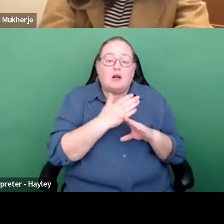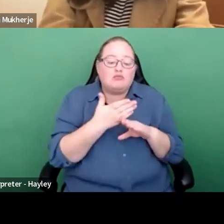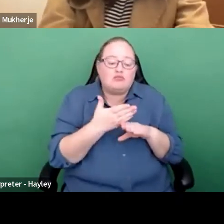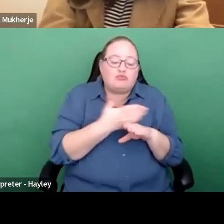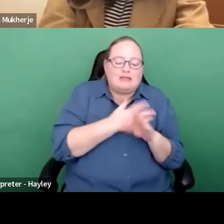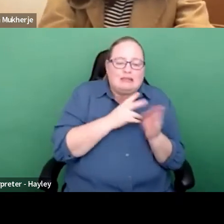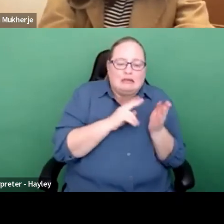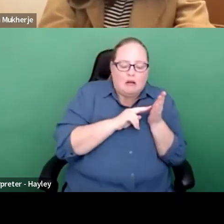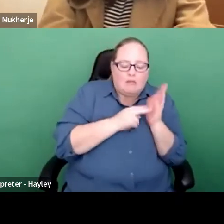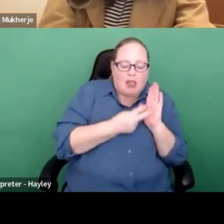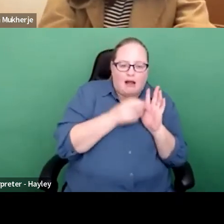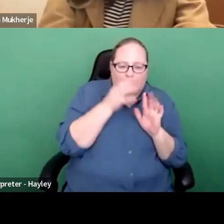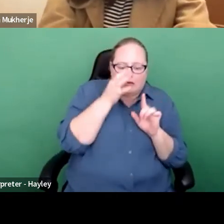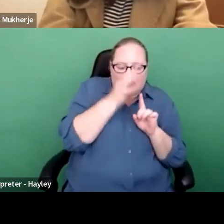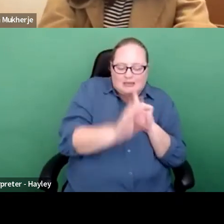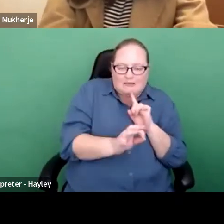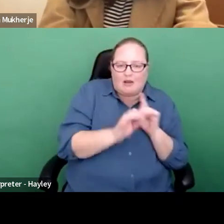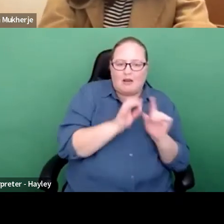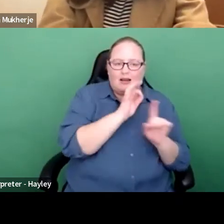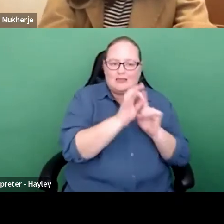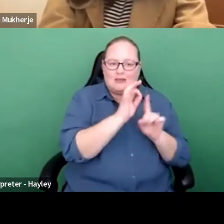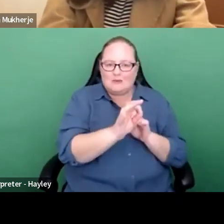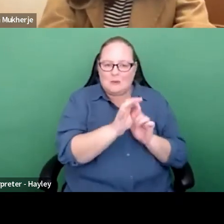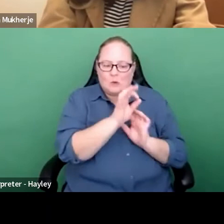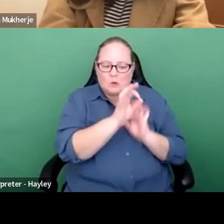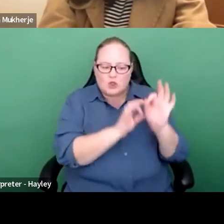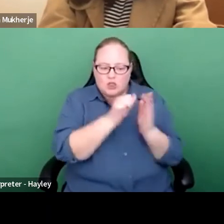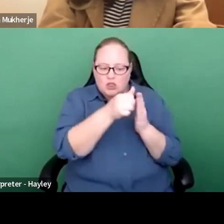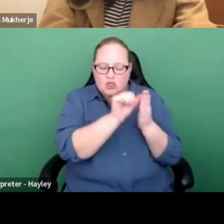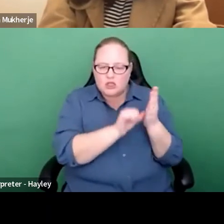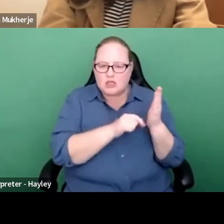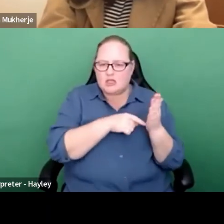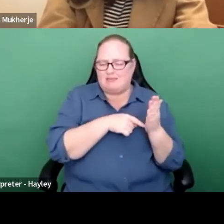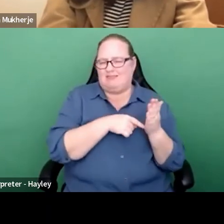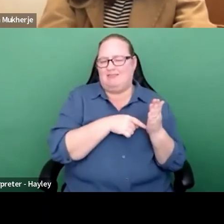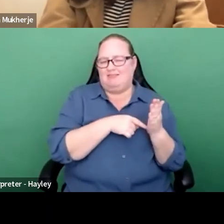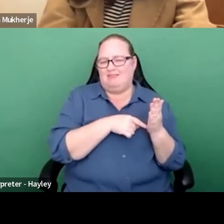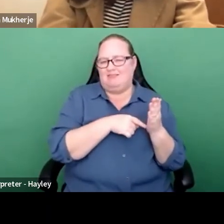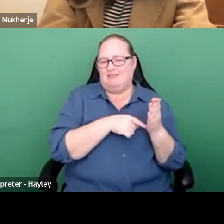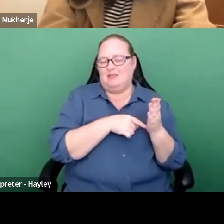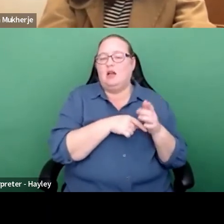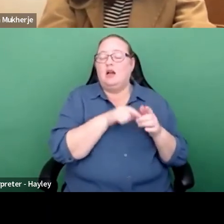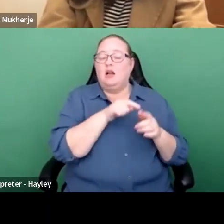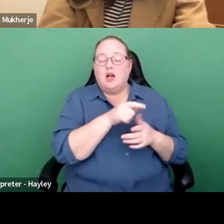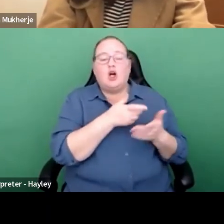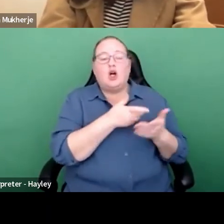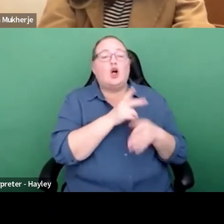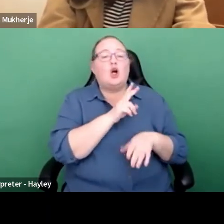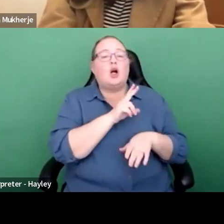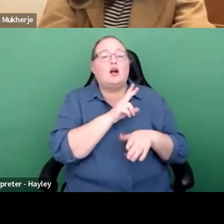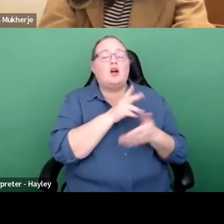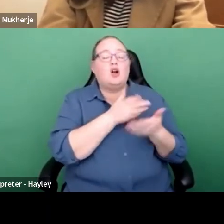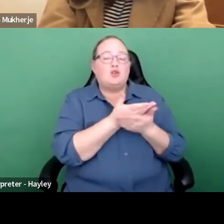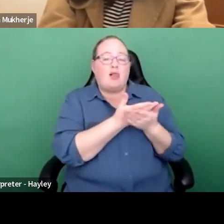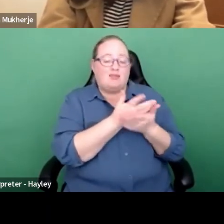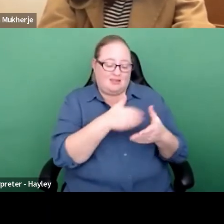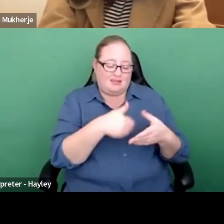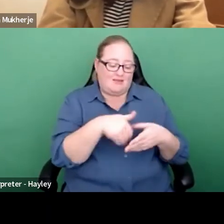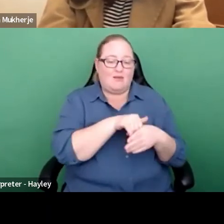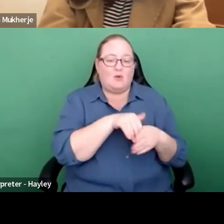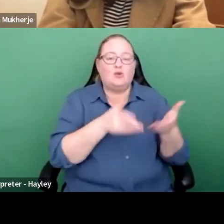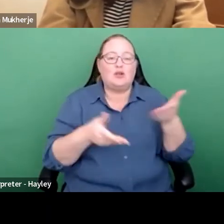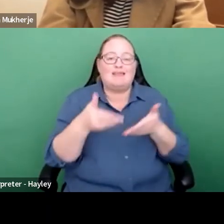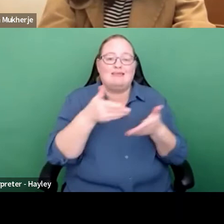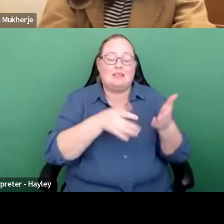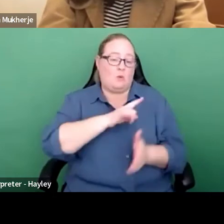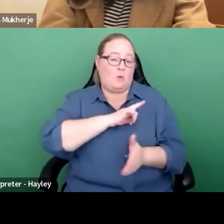that were defined. And the whole purpose of this consultancy's relationship with my former charity was because their funders, the